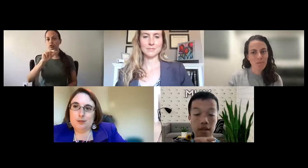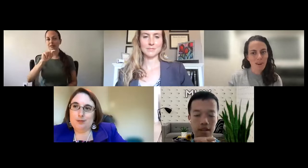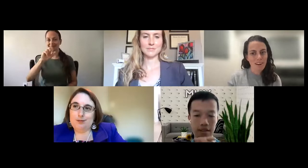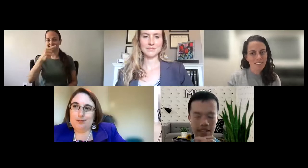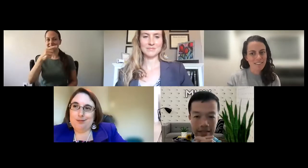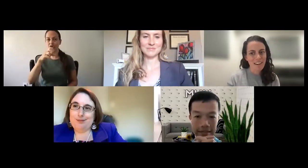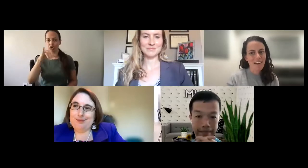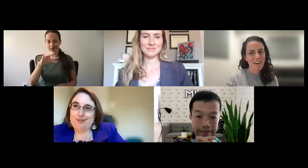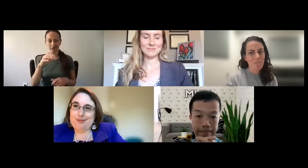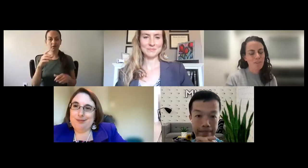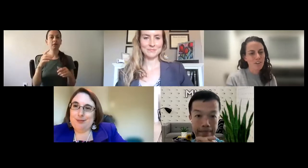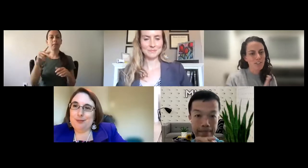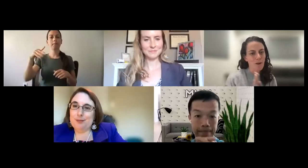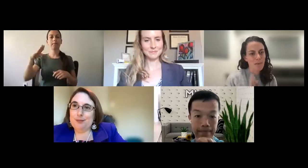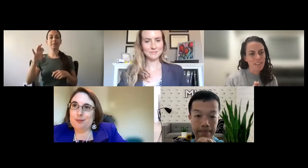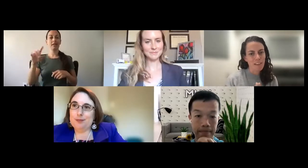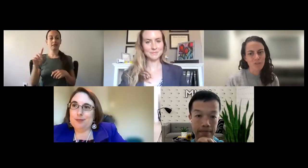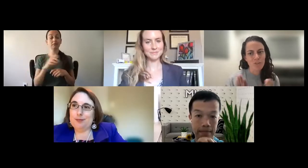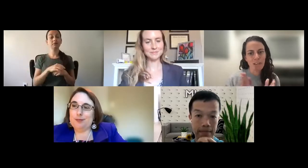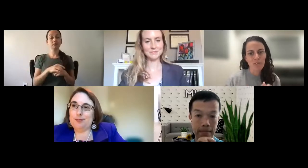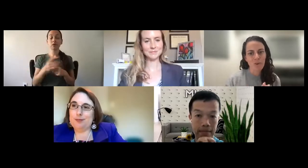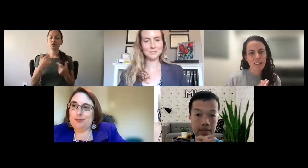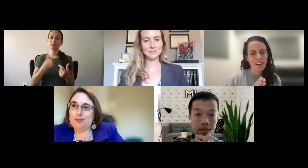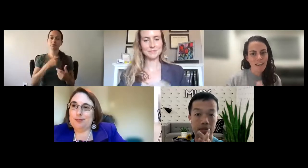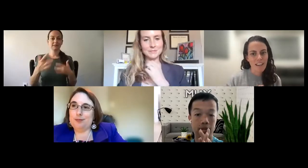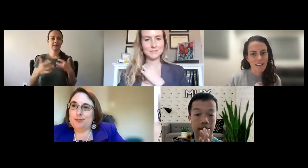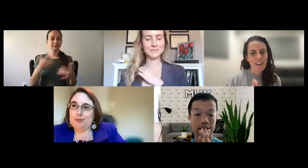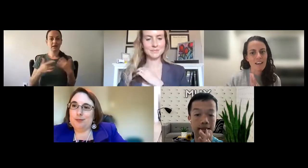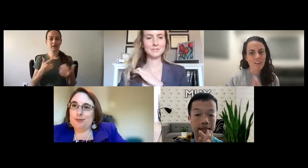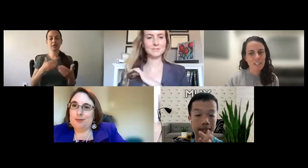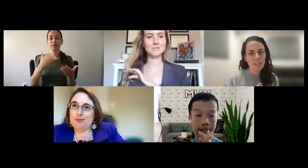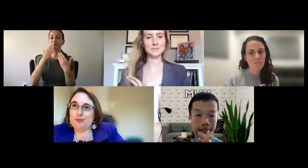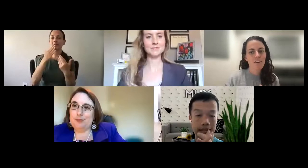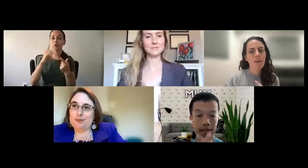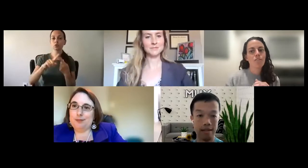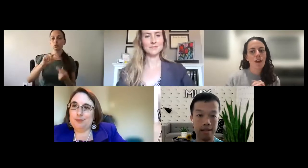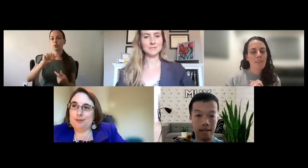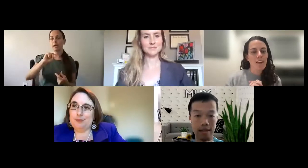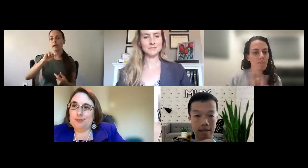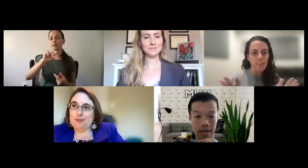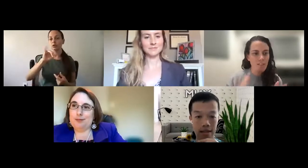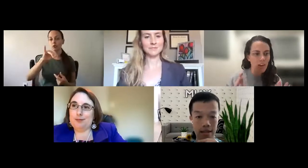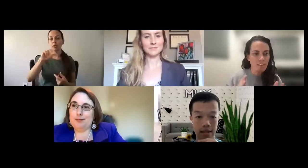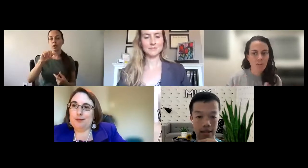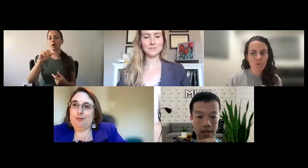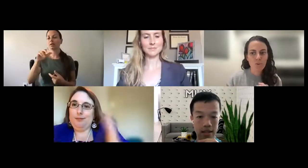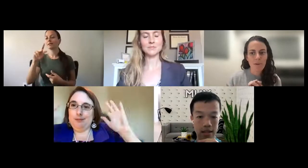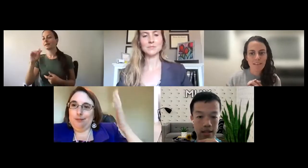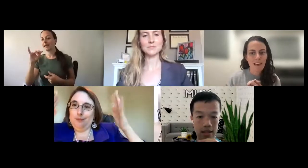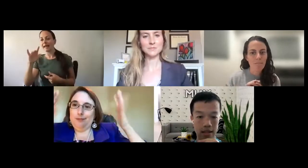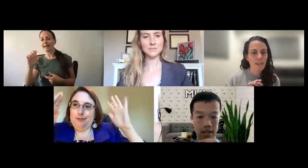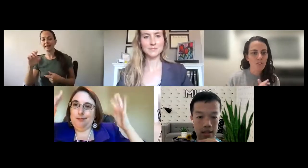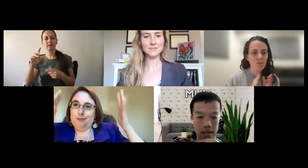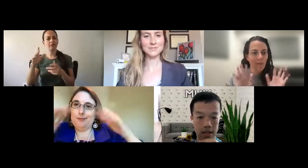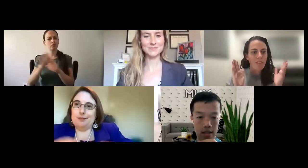to be moderating this today. First, a big thank you to Antonia and Katie and their teams for everything they've done to make